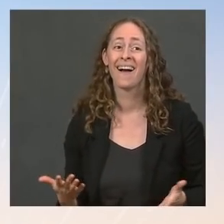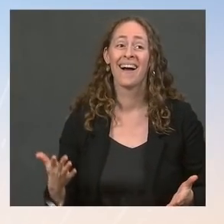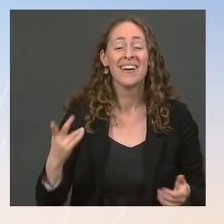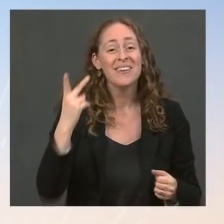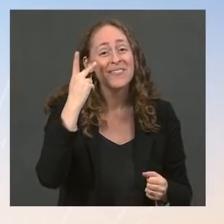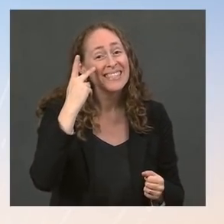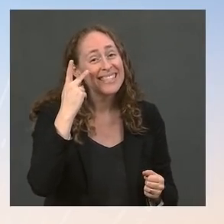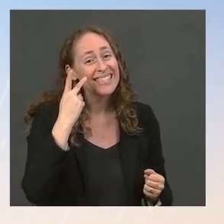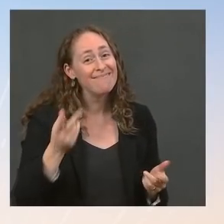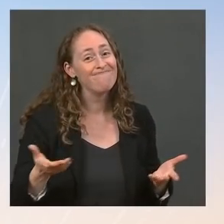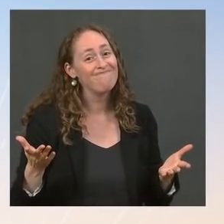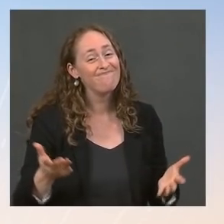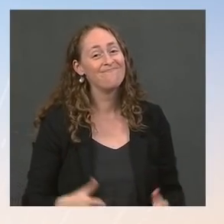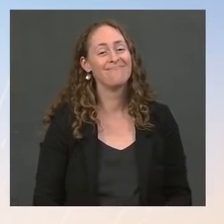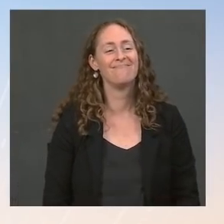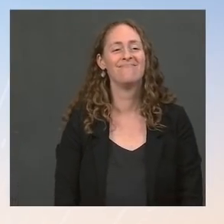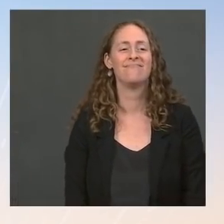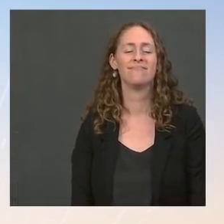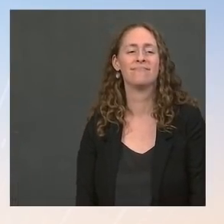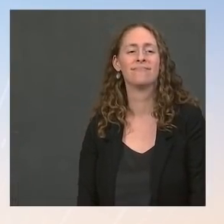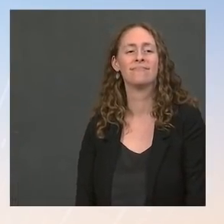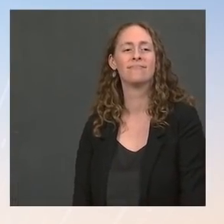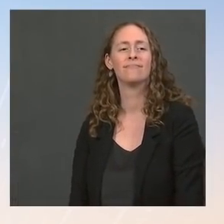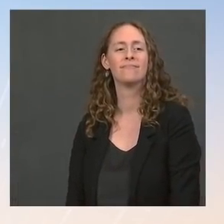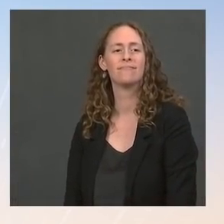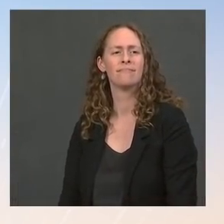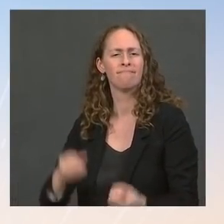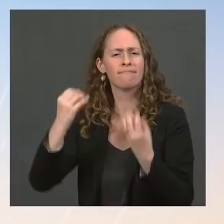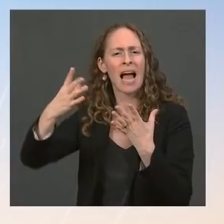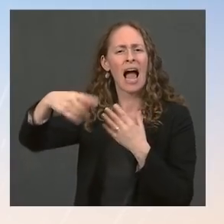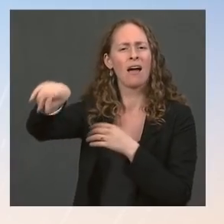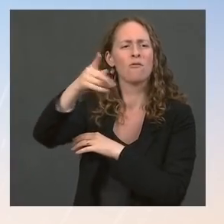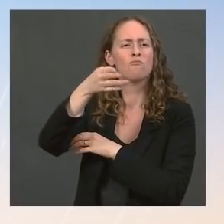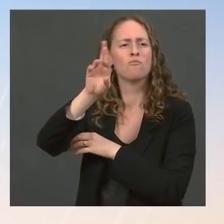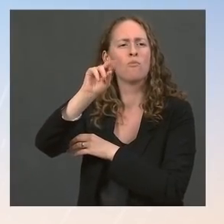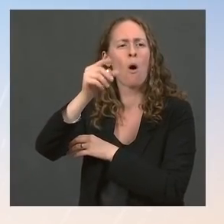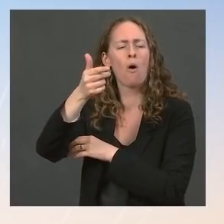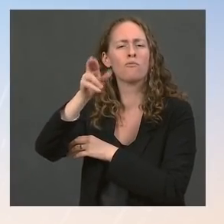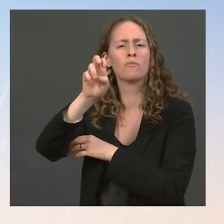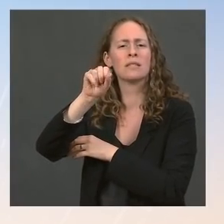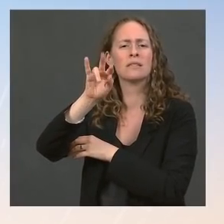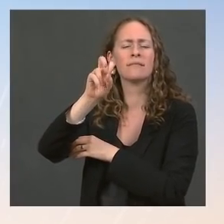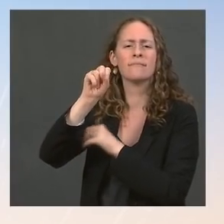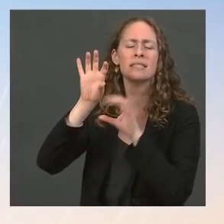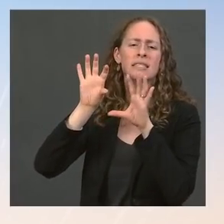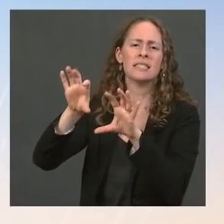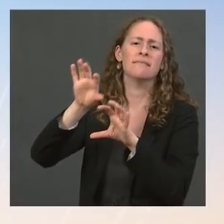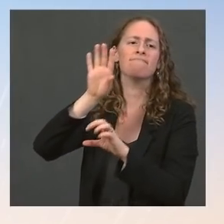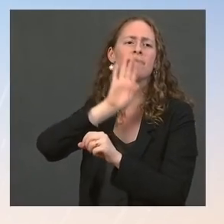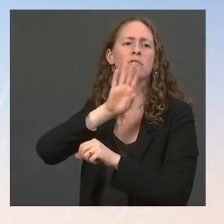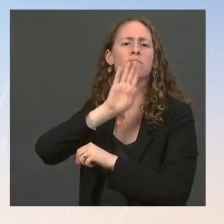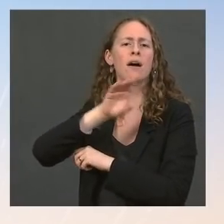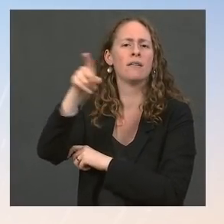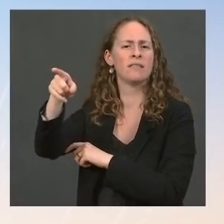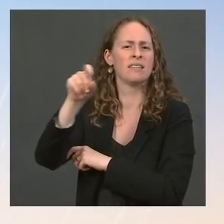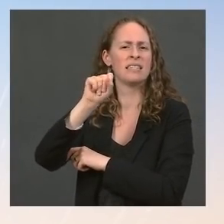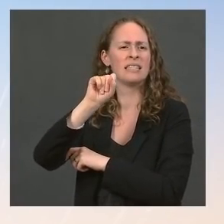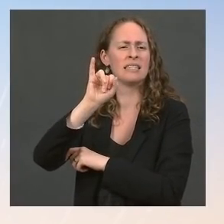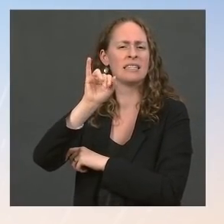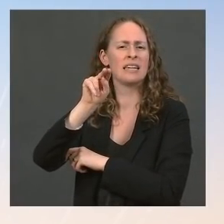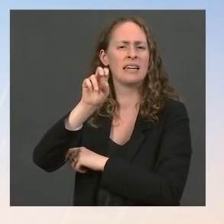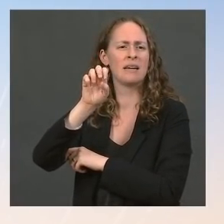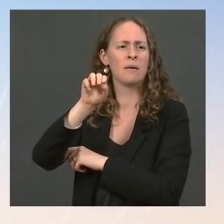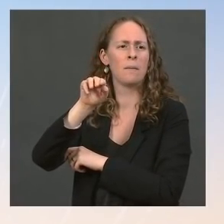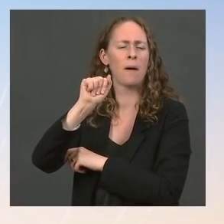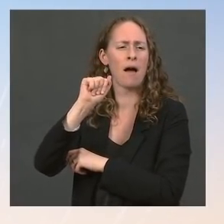question. A lot of progressives' frustration is focused on Kyrsten Sinema. Do you feel that, does the president have